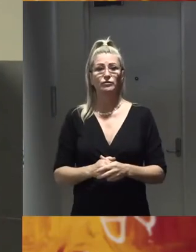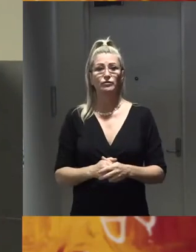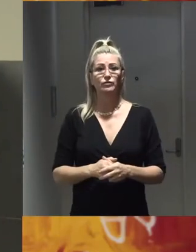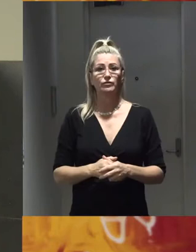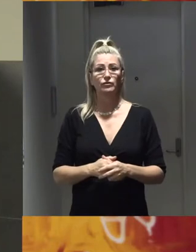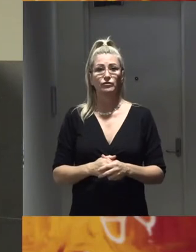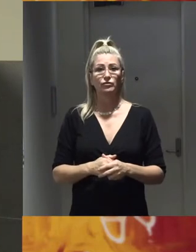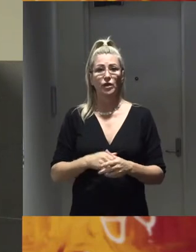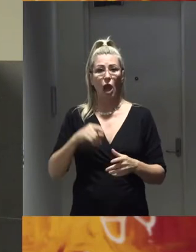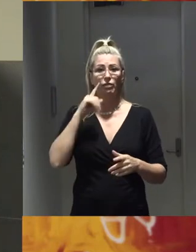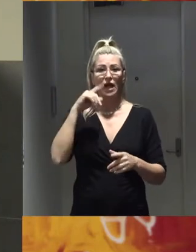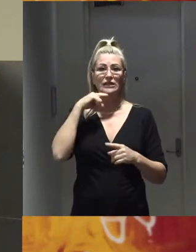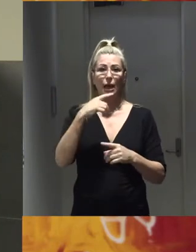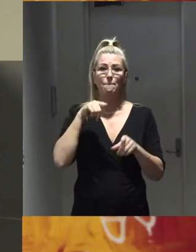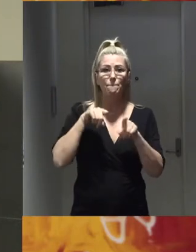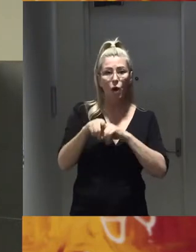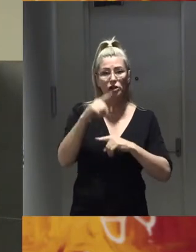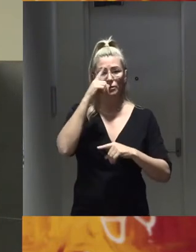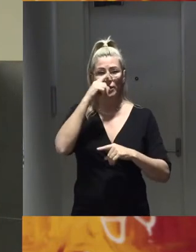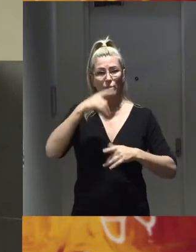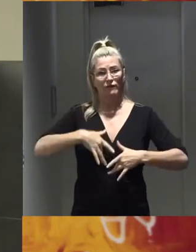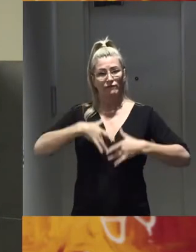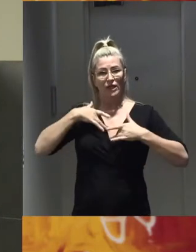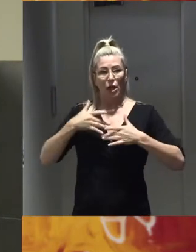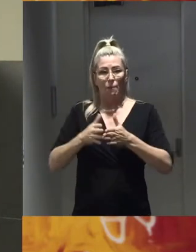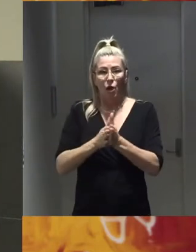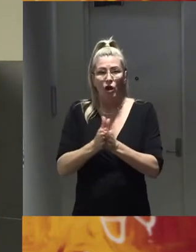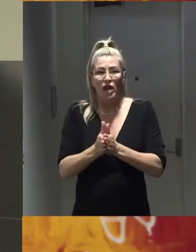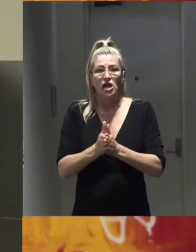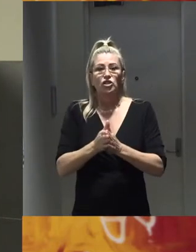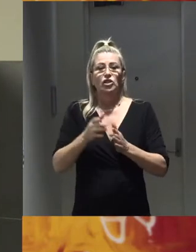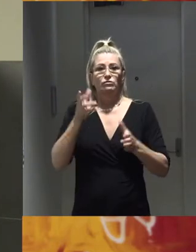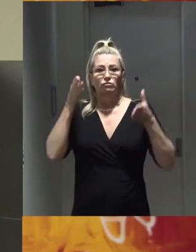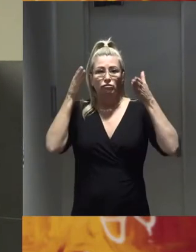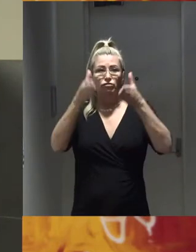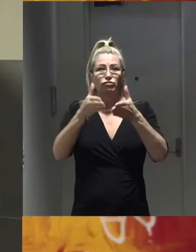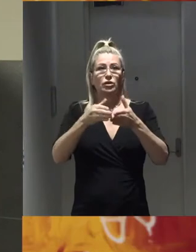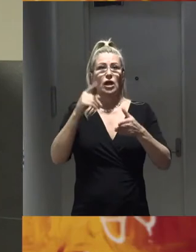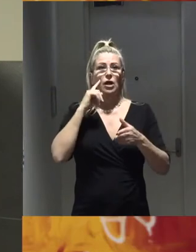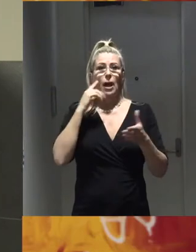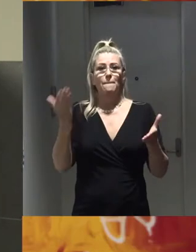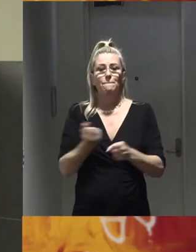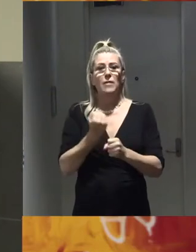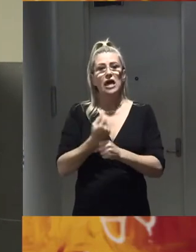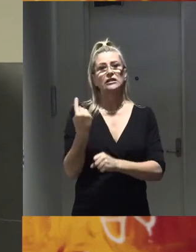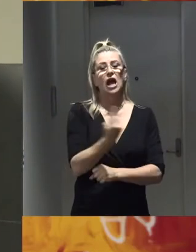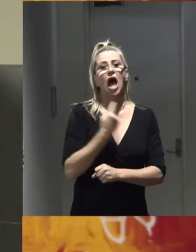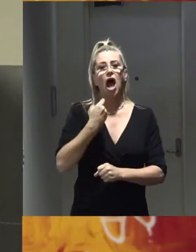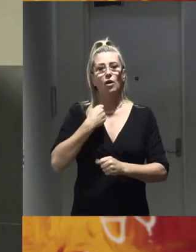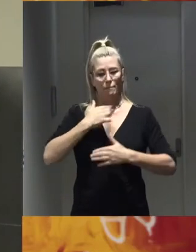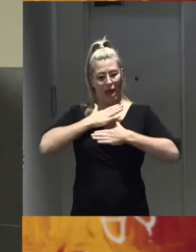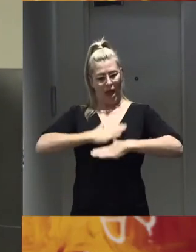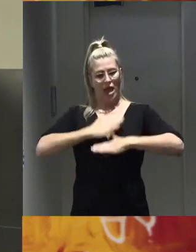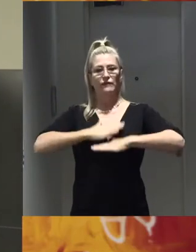Motivation typically gives people a sense of meaning and purpose in life. It energises and mobilises much of our human